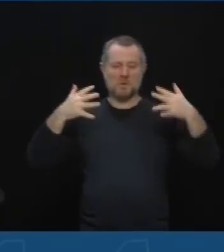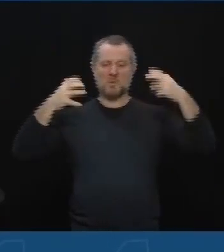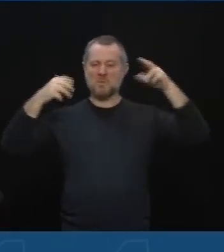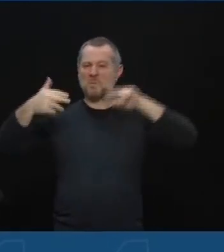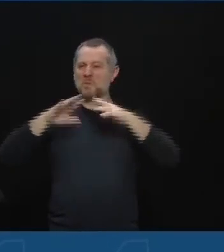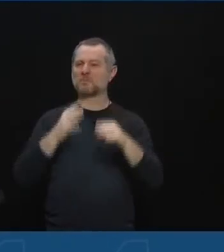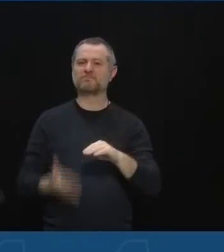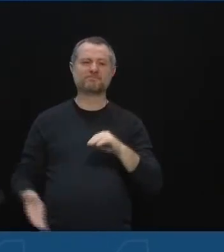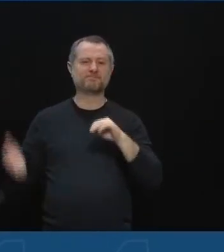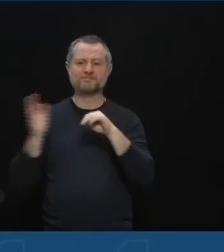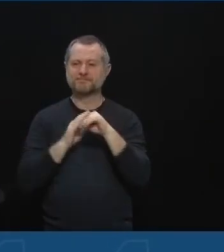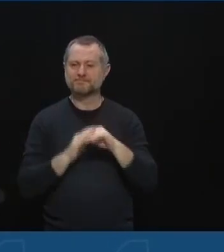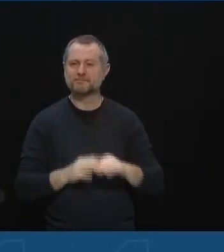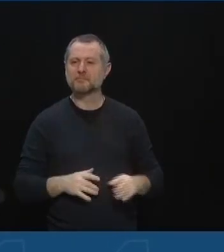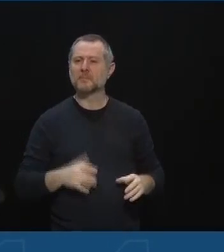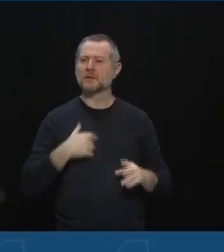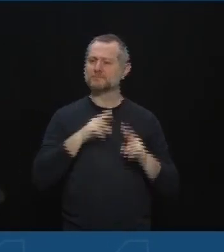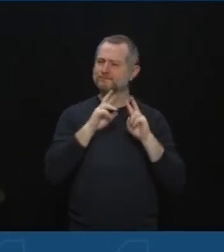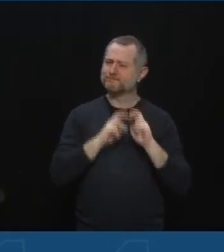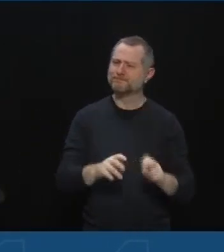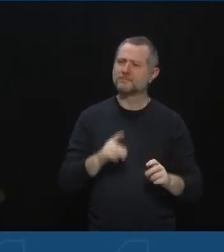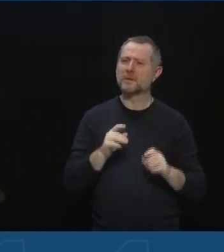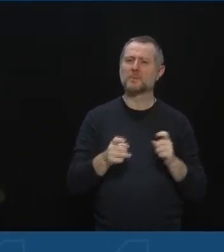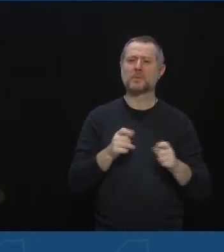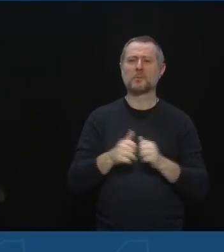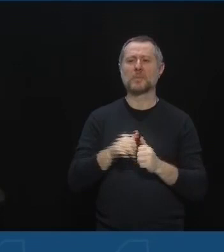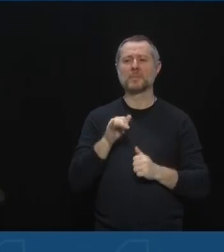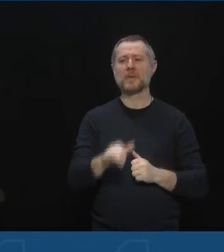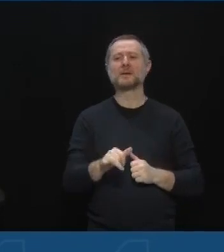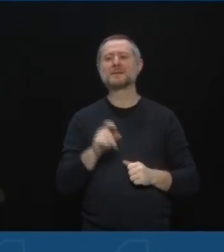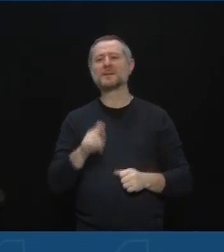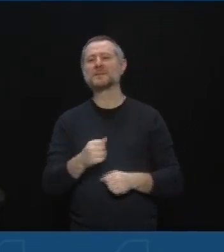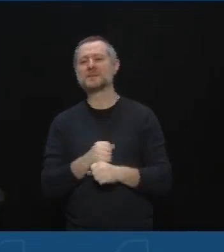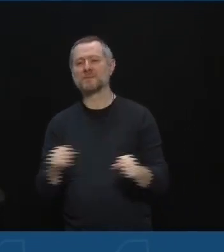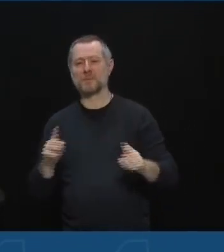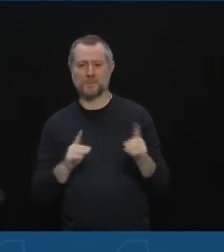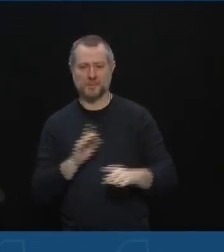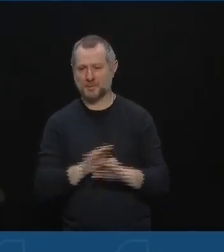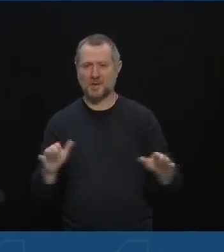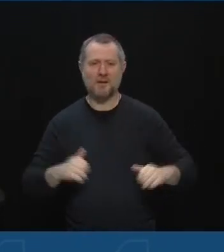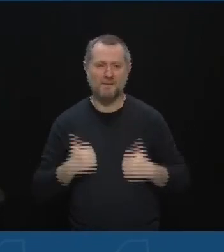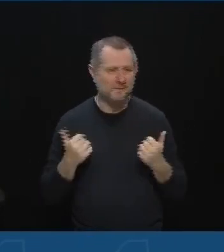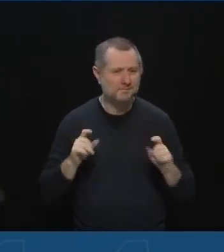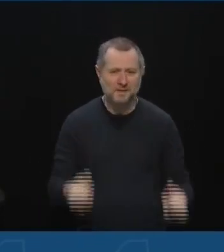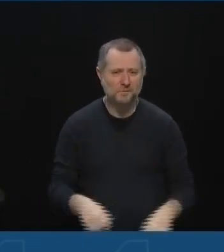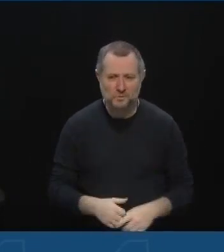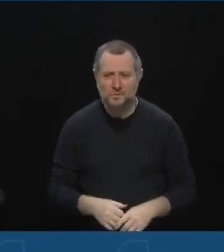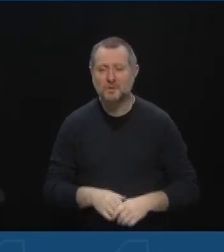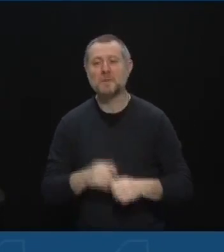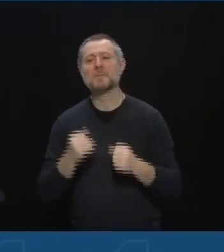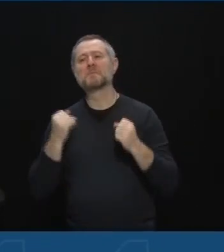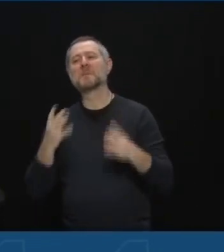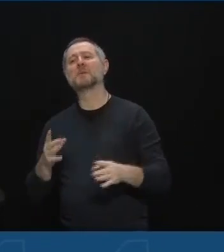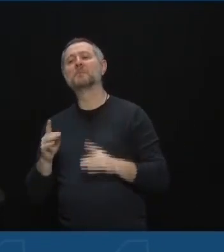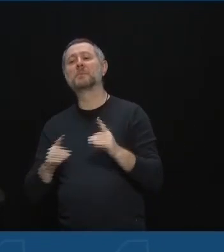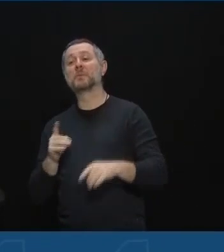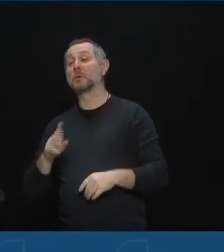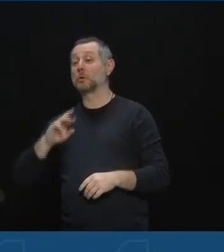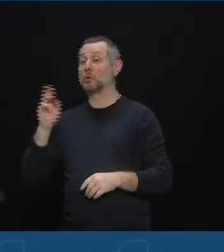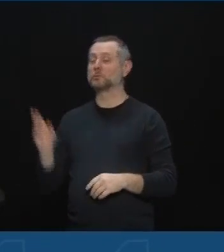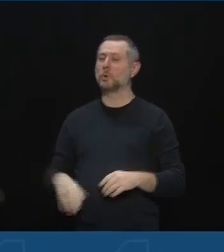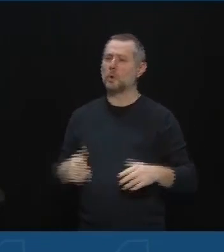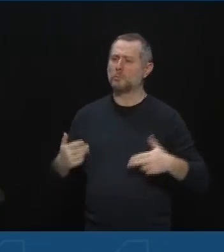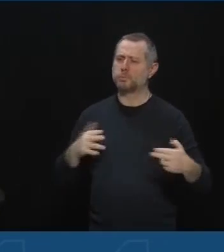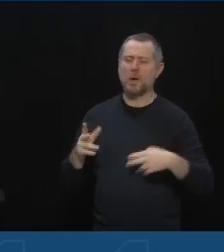and that's important. But we also have to deal with the fact that we have to save people's lives. We do have a record number of homicides here in Rochester.